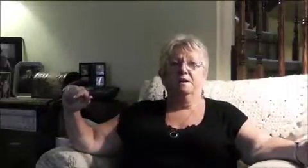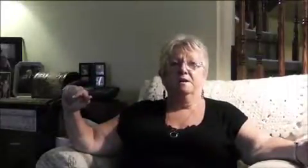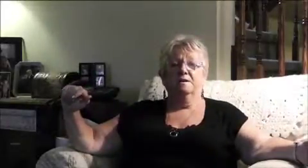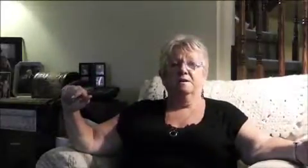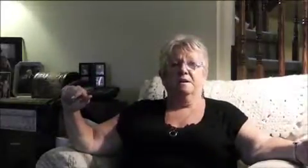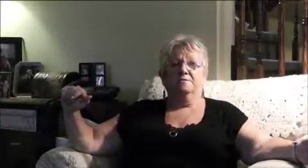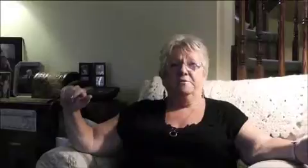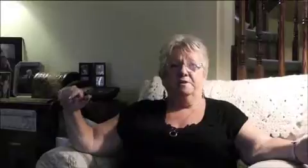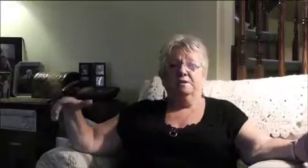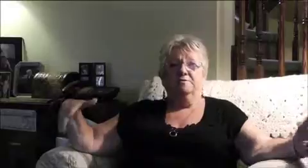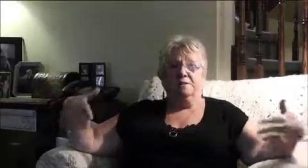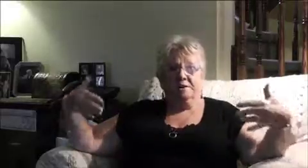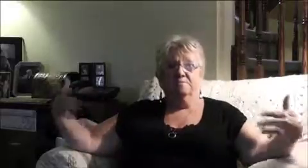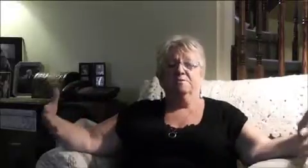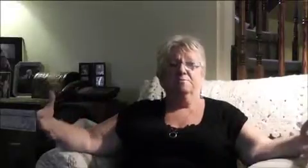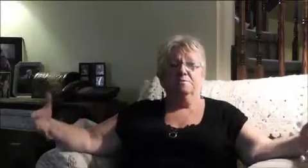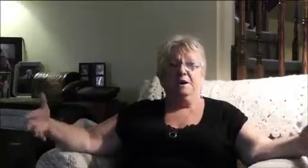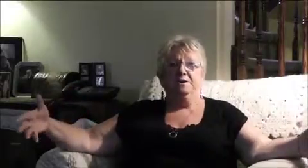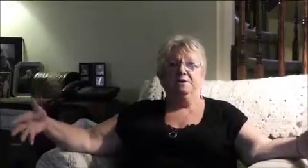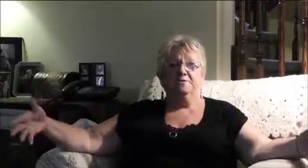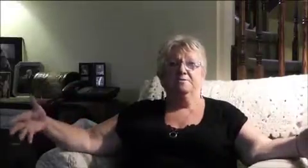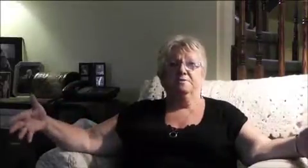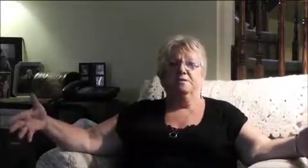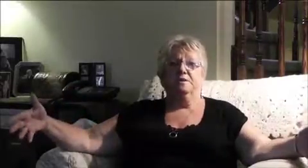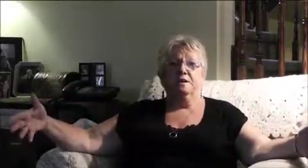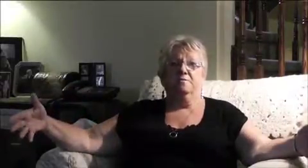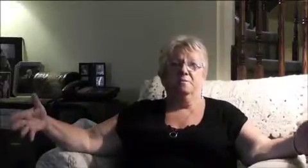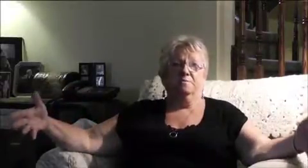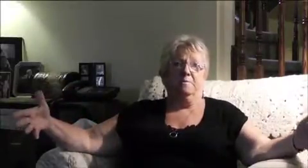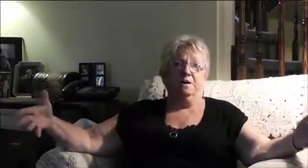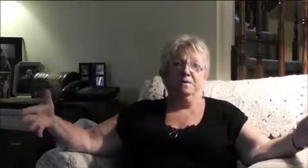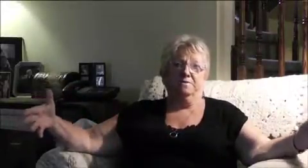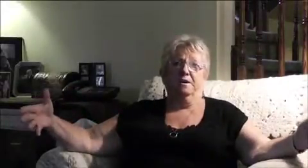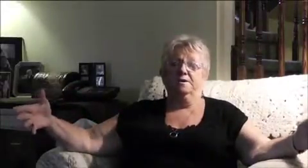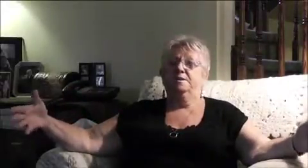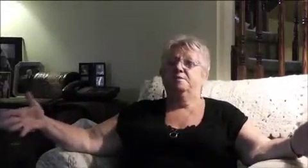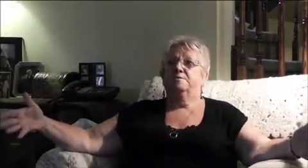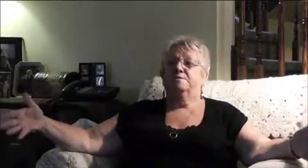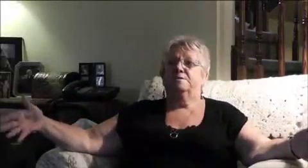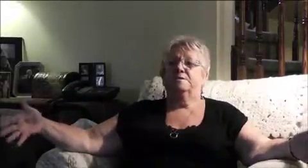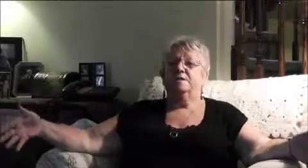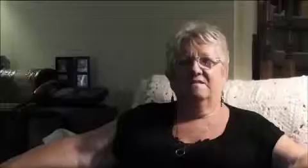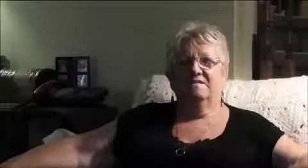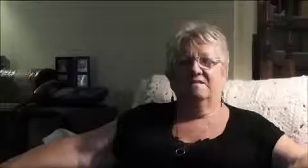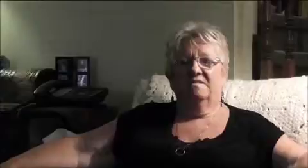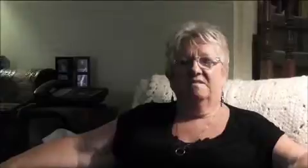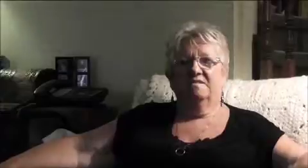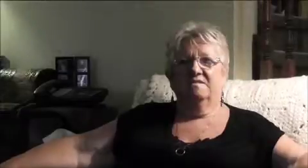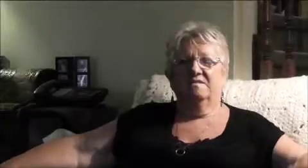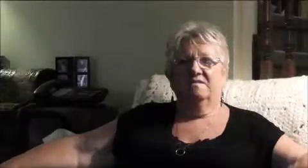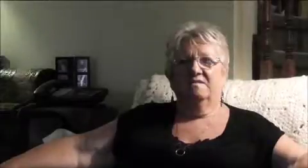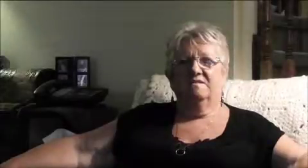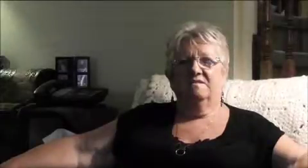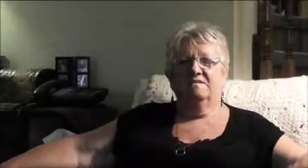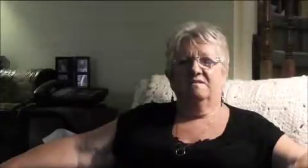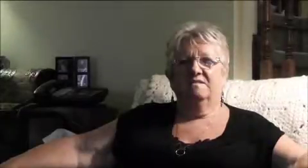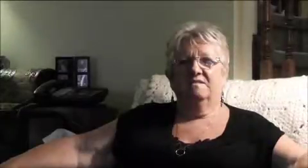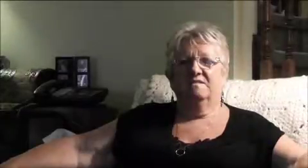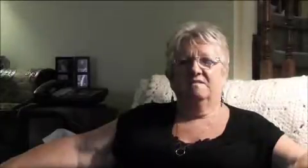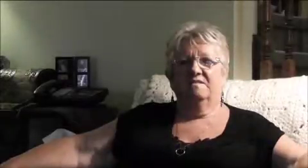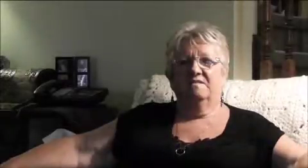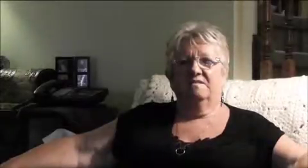and I struggle every day with my addictions and with my anxiety and all these things. Are there any other organizations that have